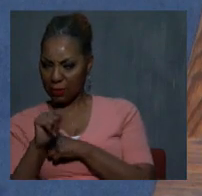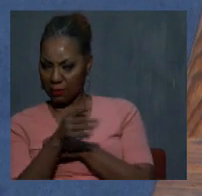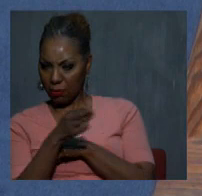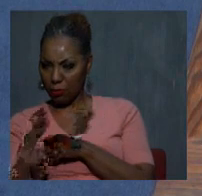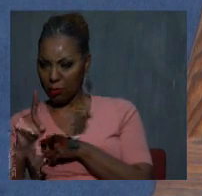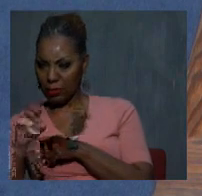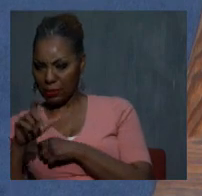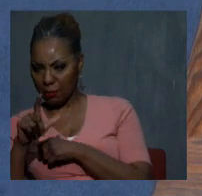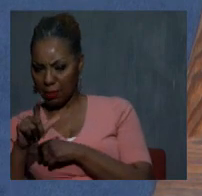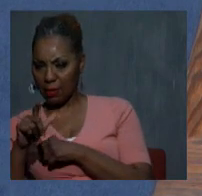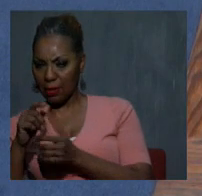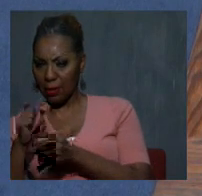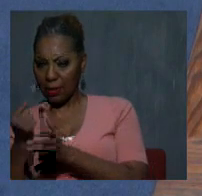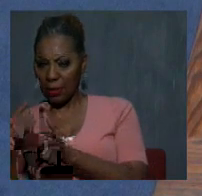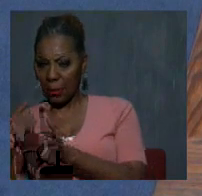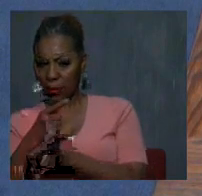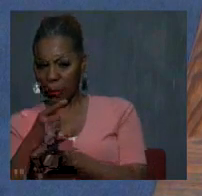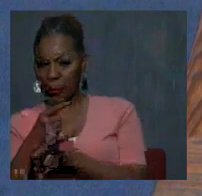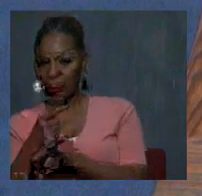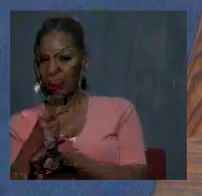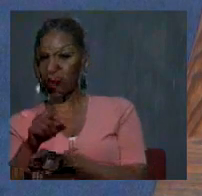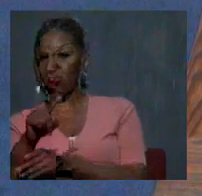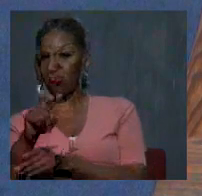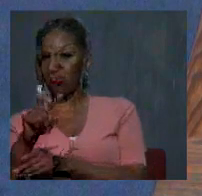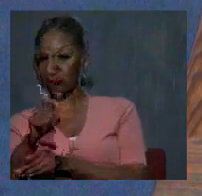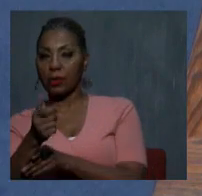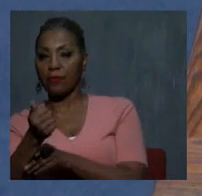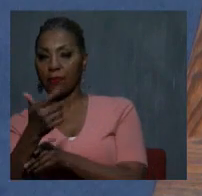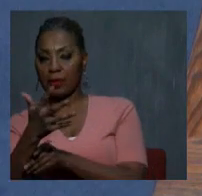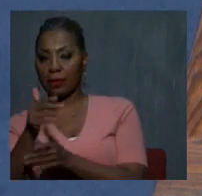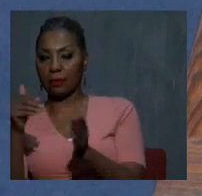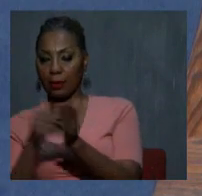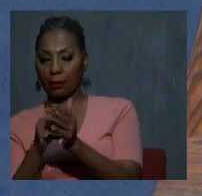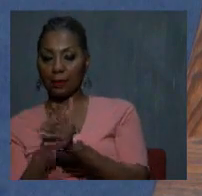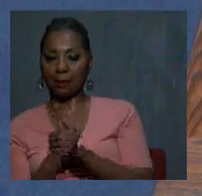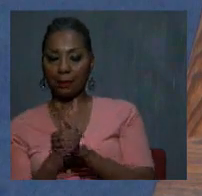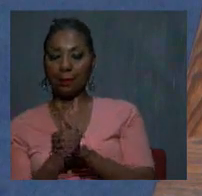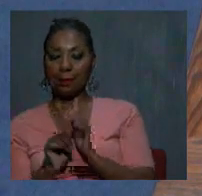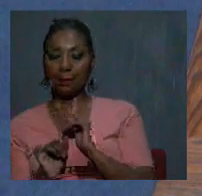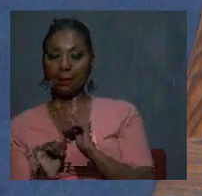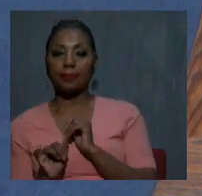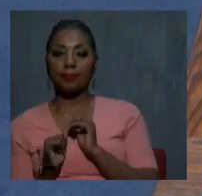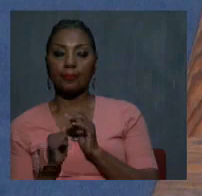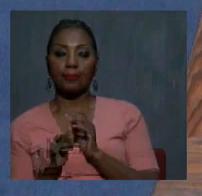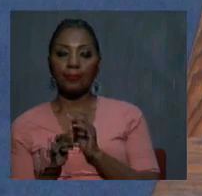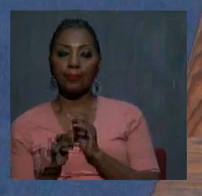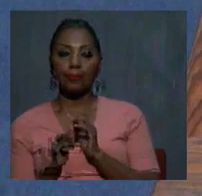this year, later this year, 110,000.